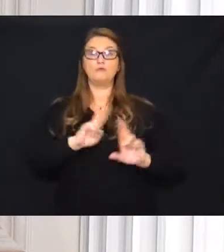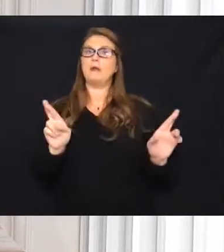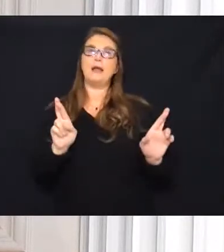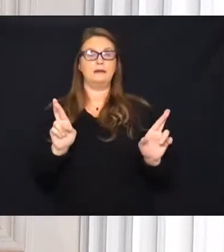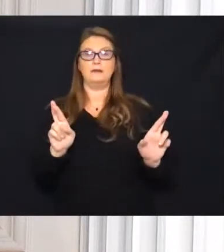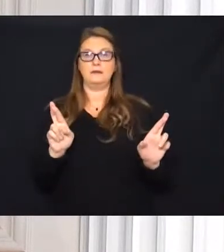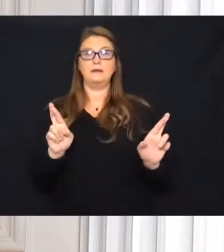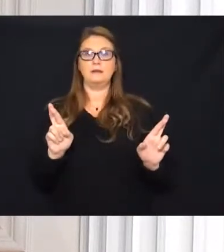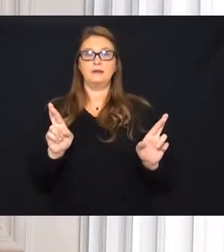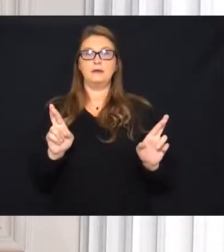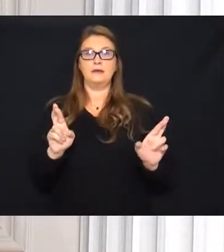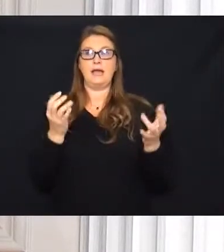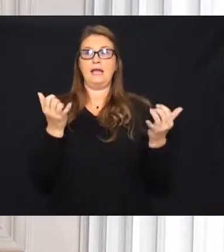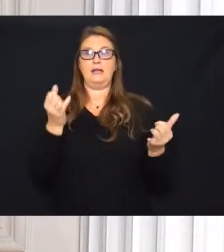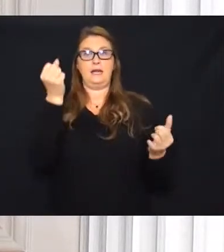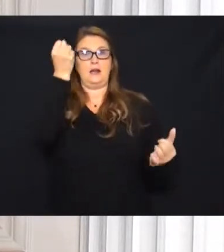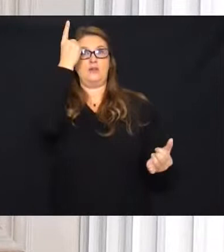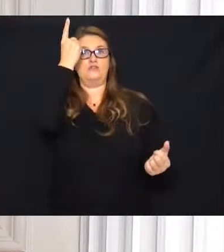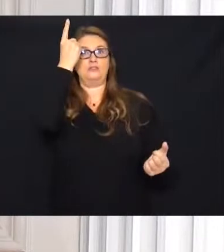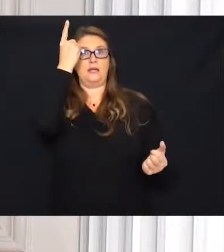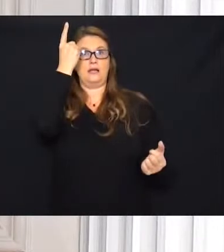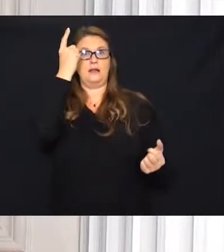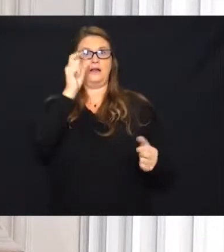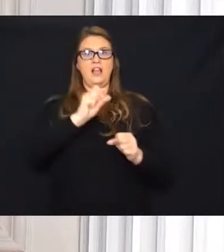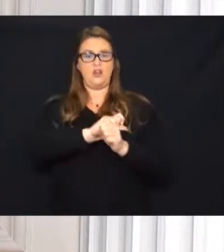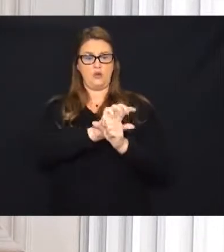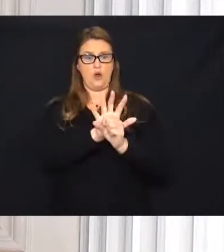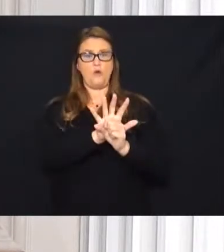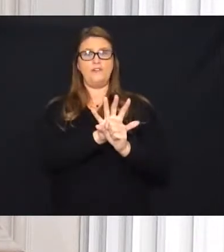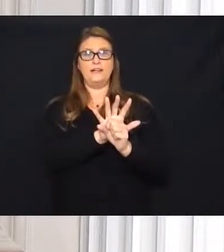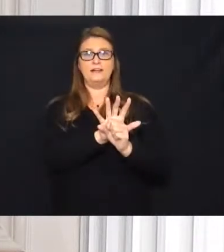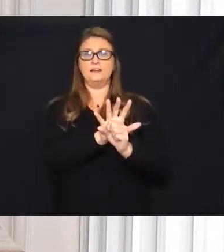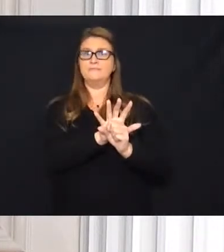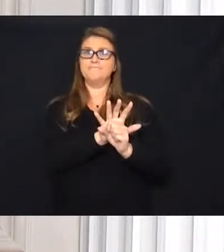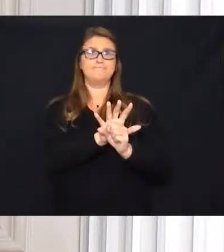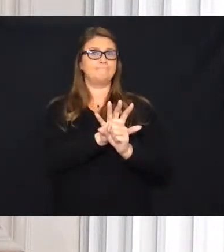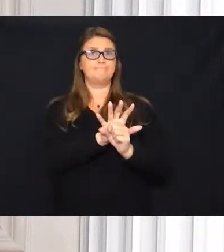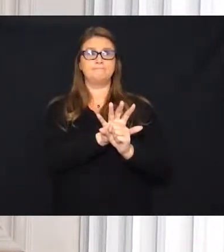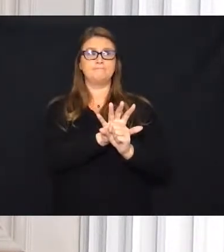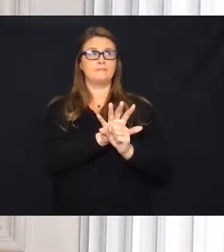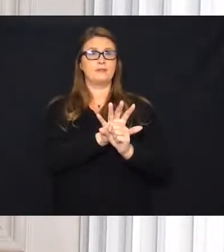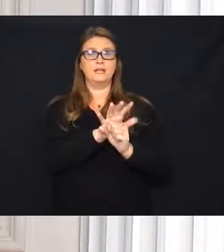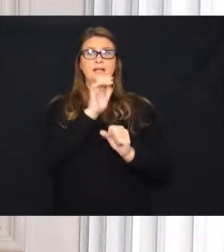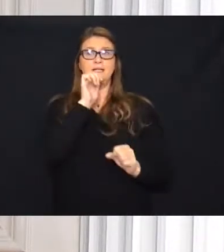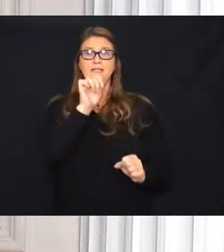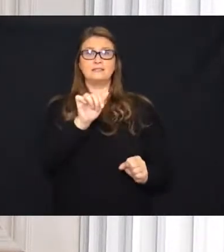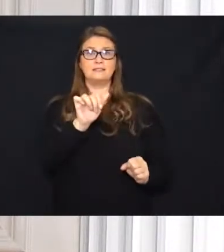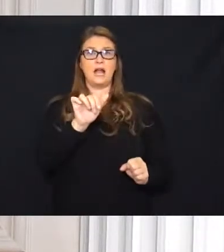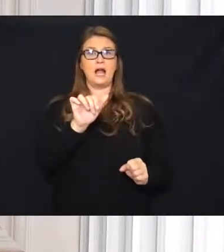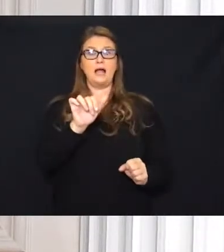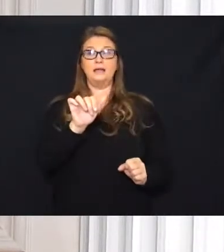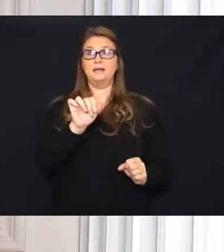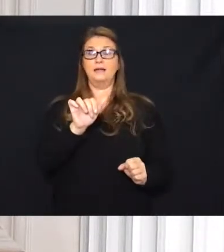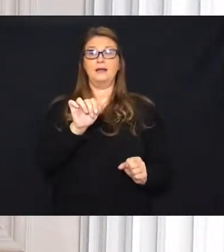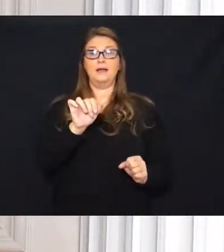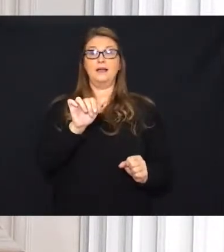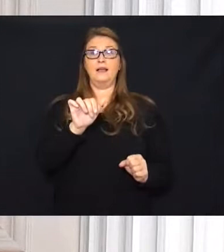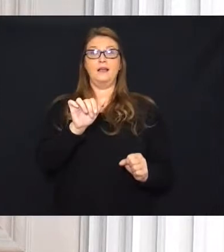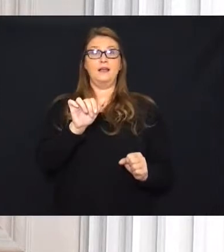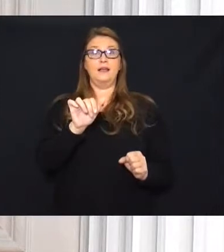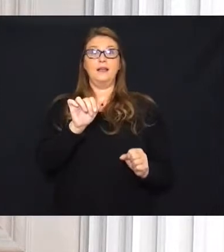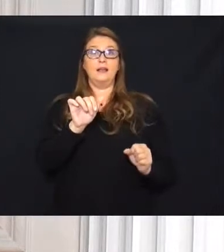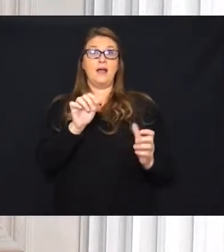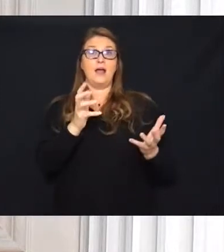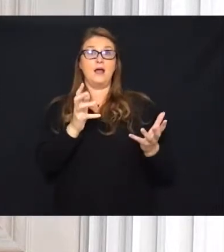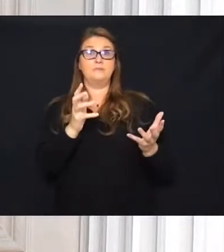they understand now this virus is no longer, benign for anyone, but particularly not for